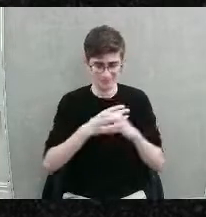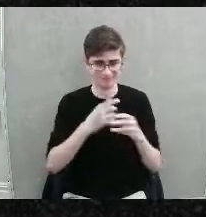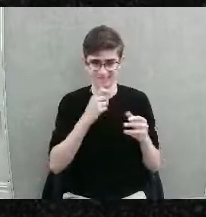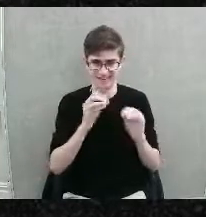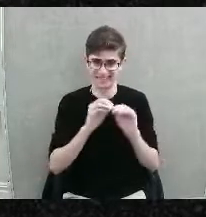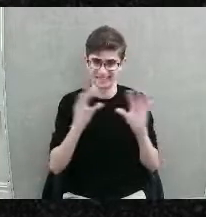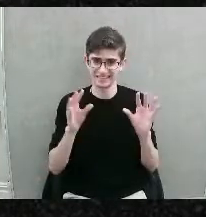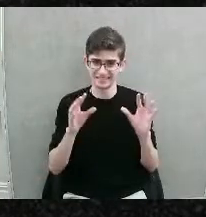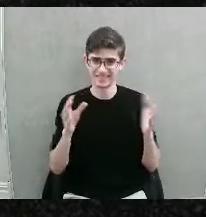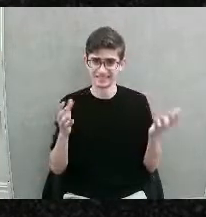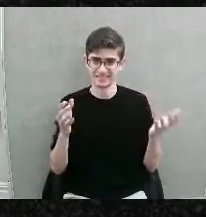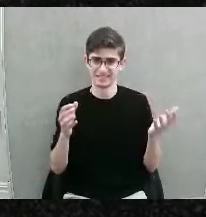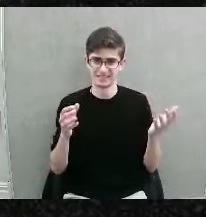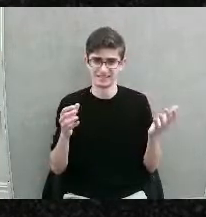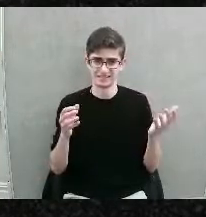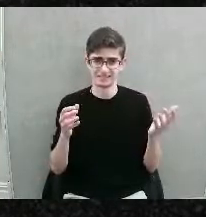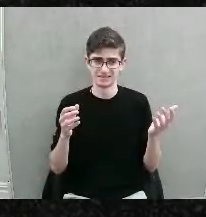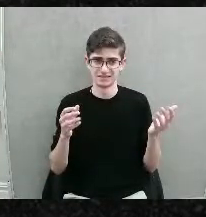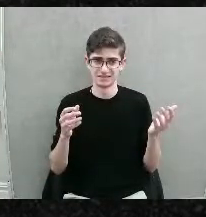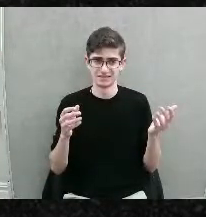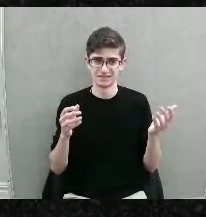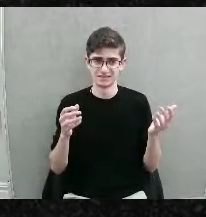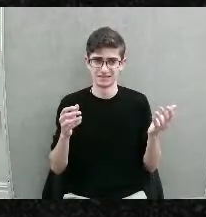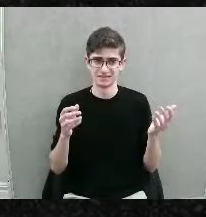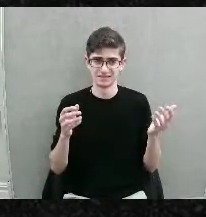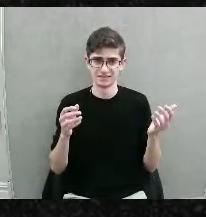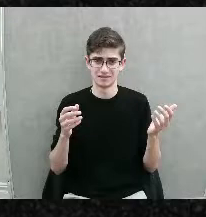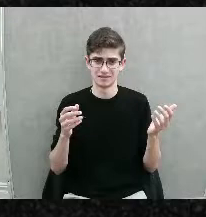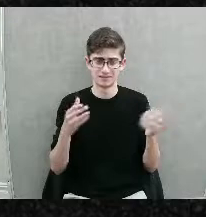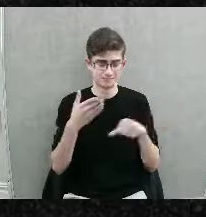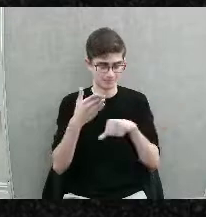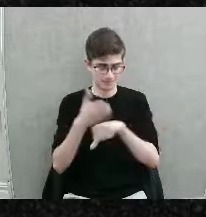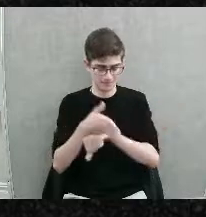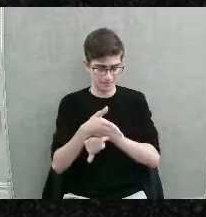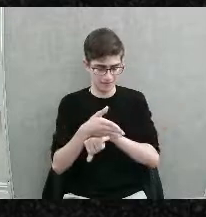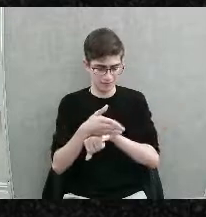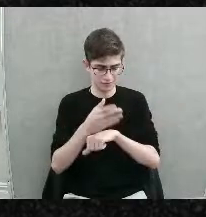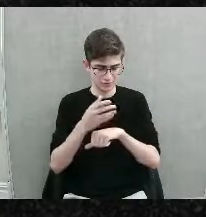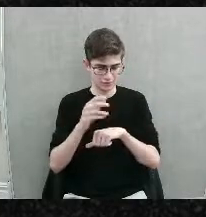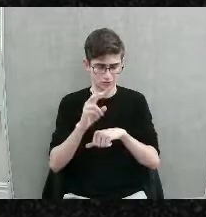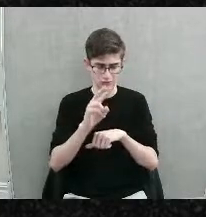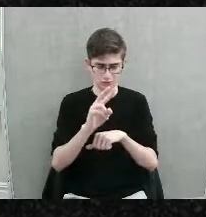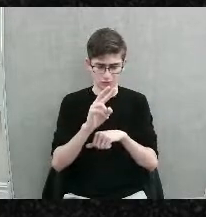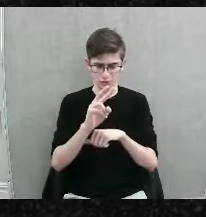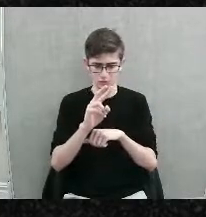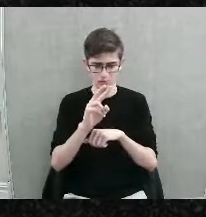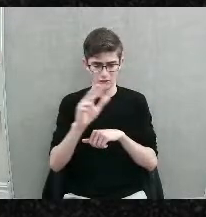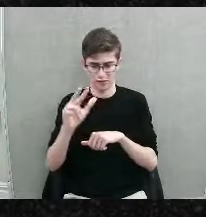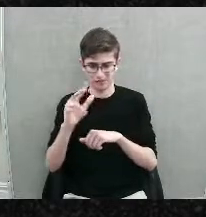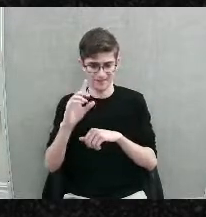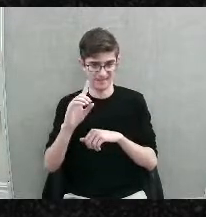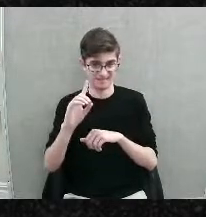very schematically, but after 2, 3, 4 decades of